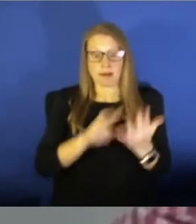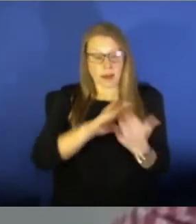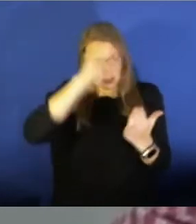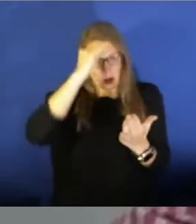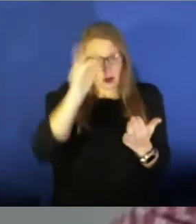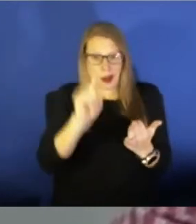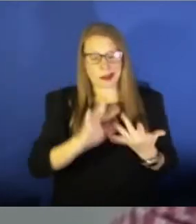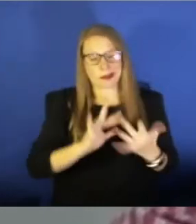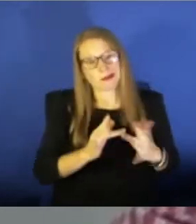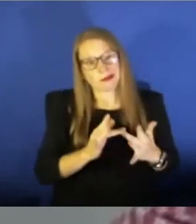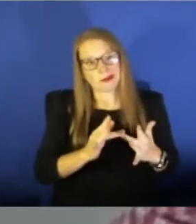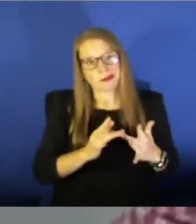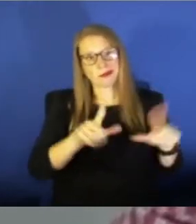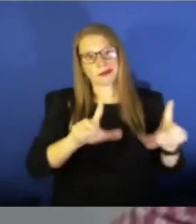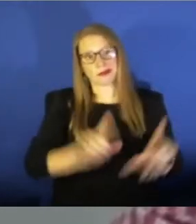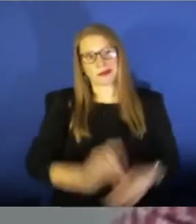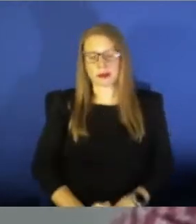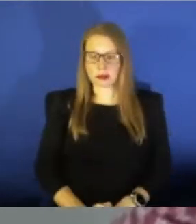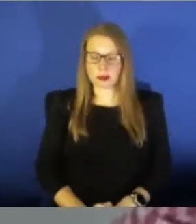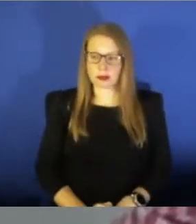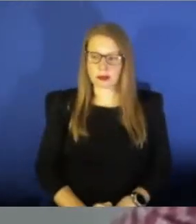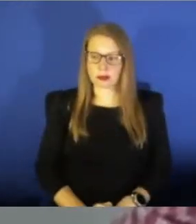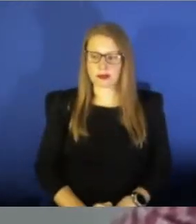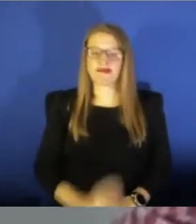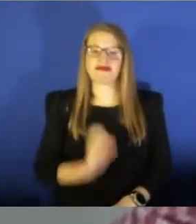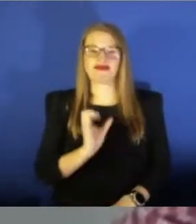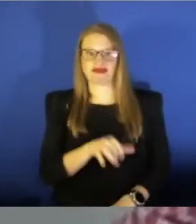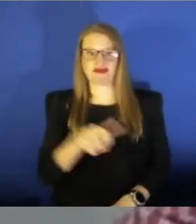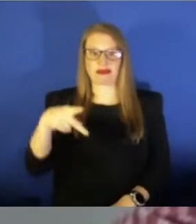new? What's out there? What do parents need to know?